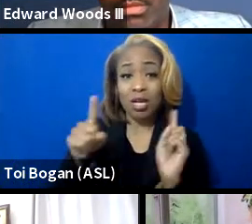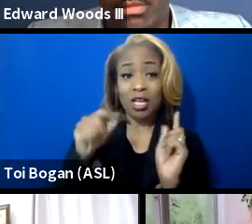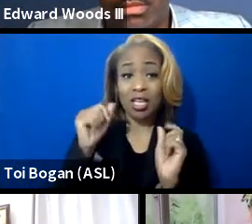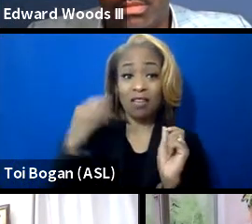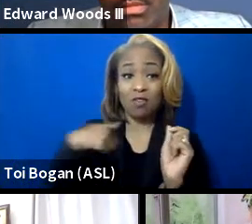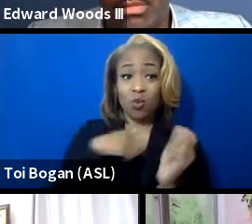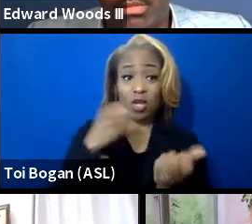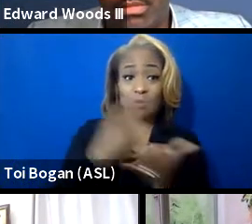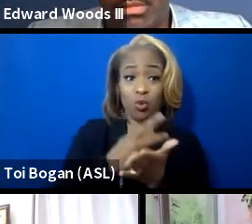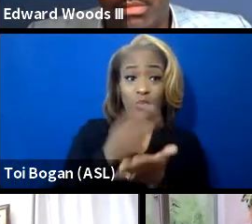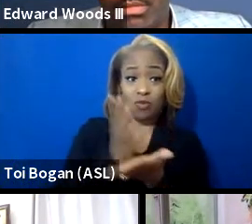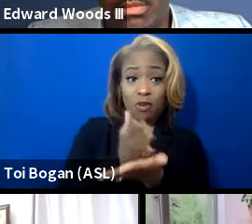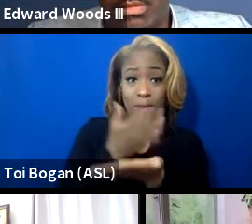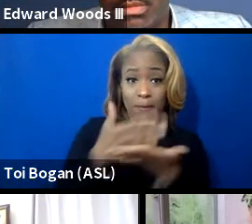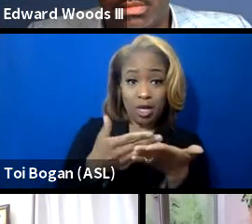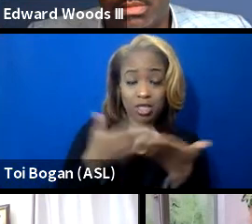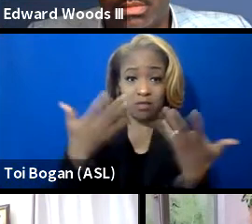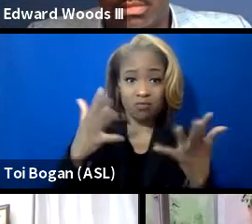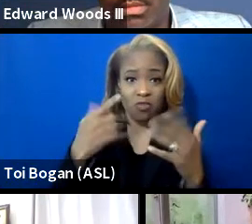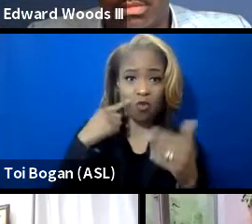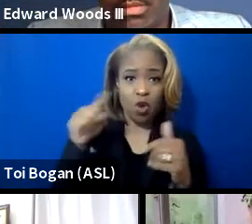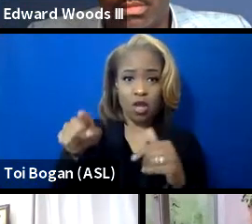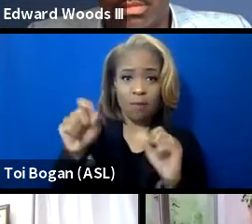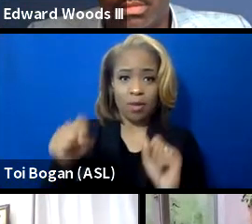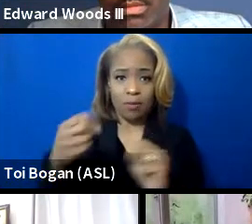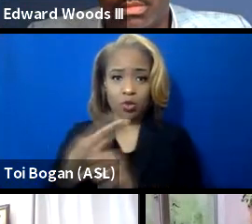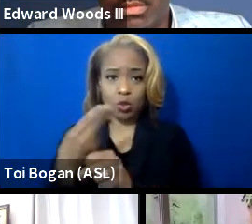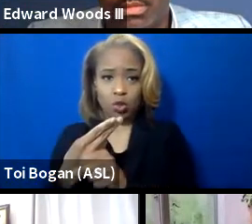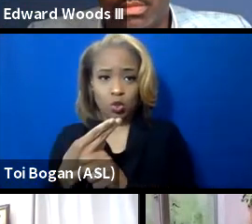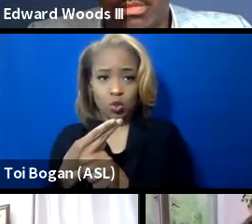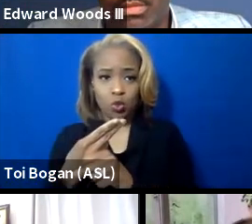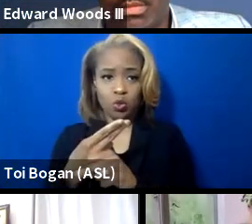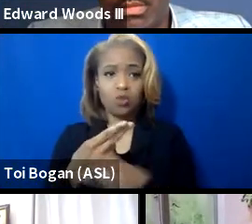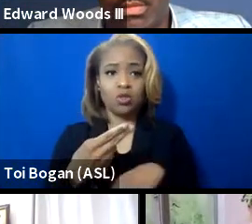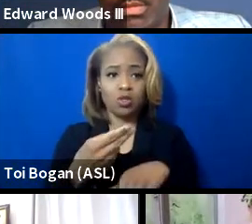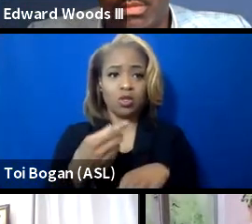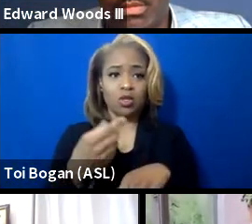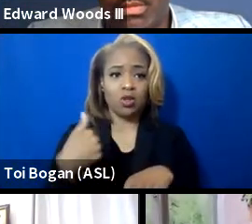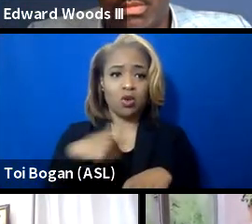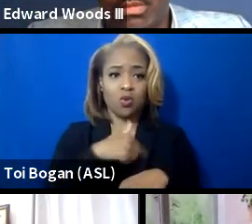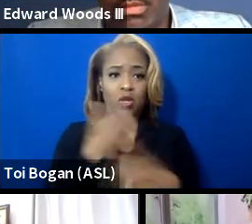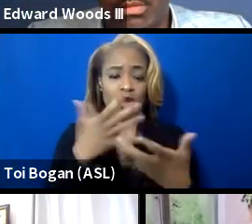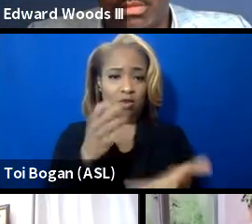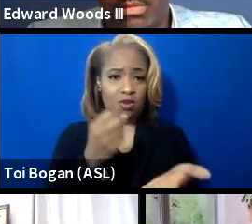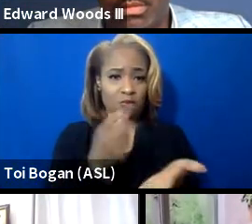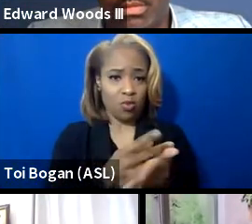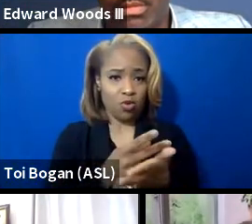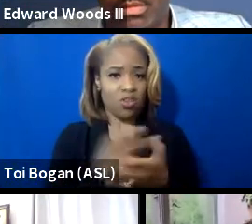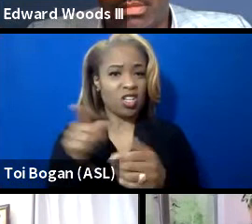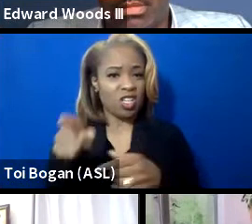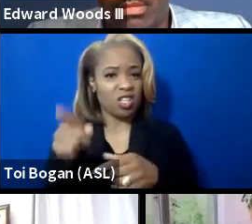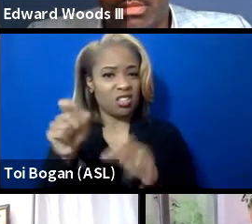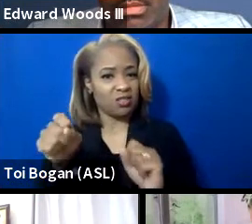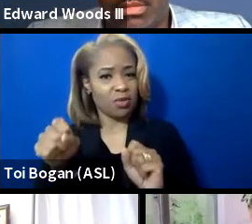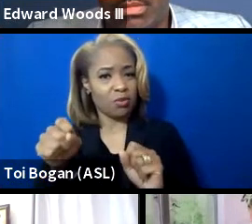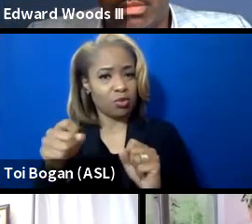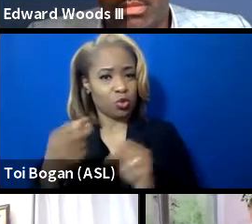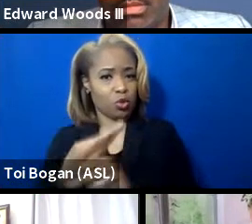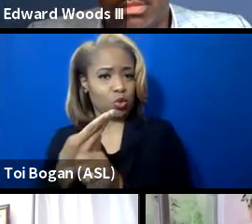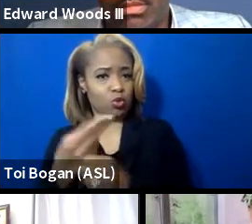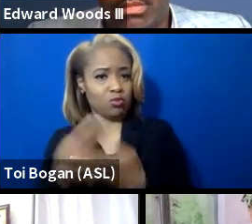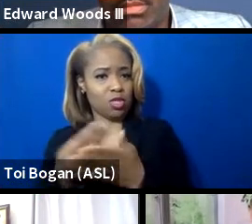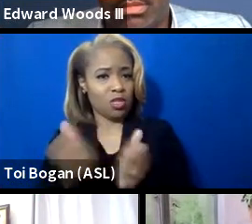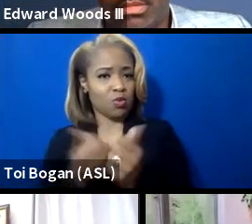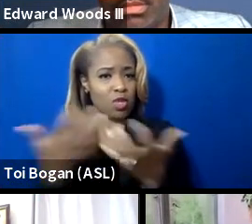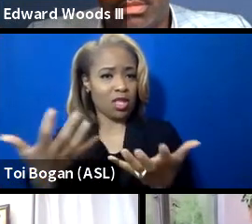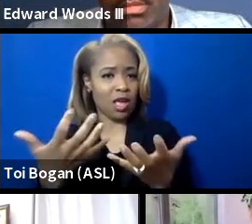we approved the budget for him to be able to use these funds that we approved for him, he should be able to use those funds without